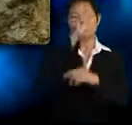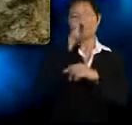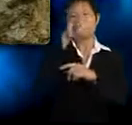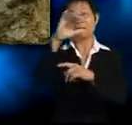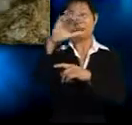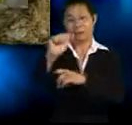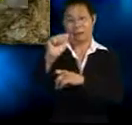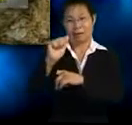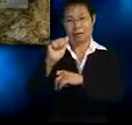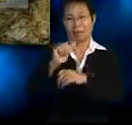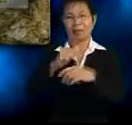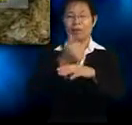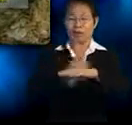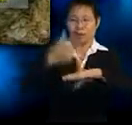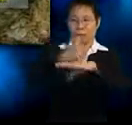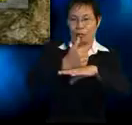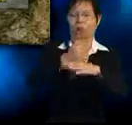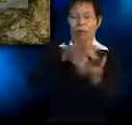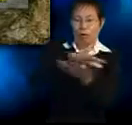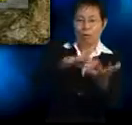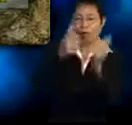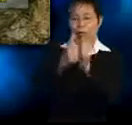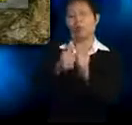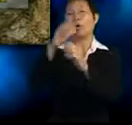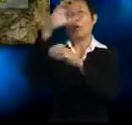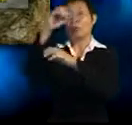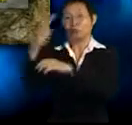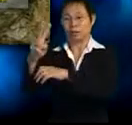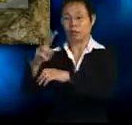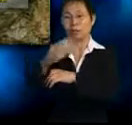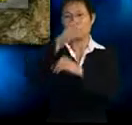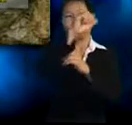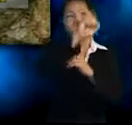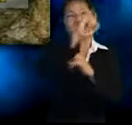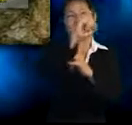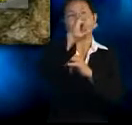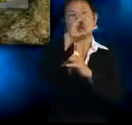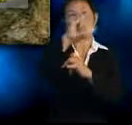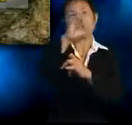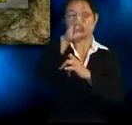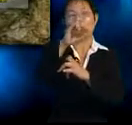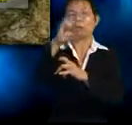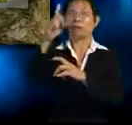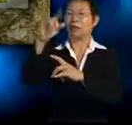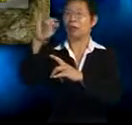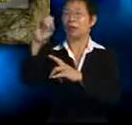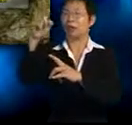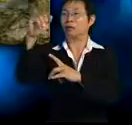Silica is formed when silicon combines with oxygen, that is, silicon dioxide.